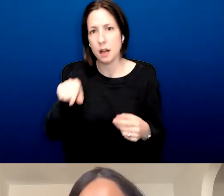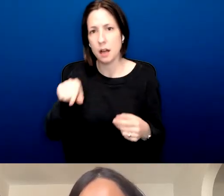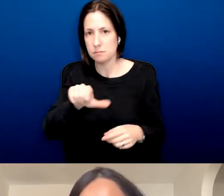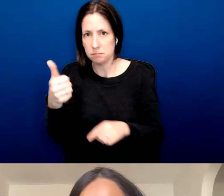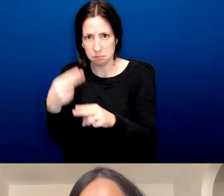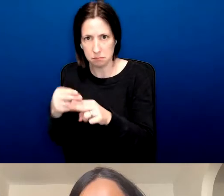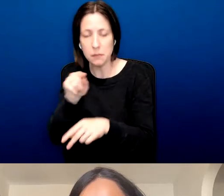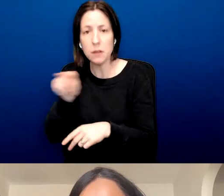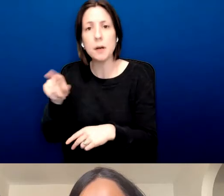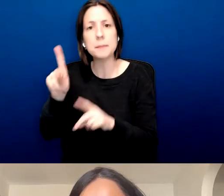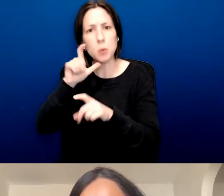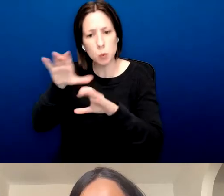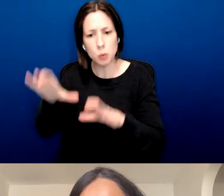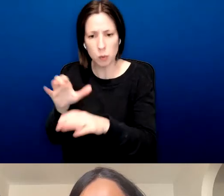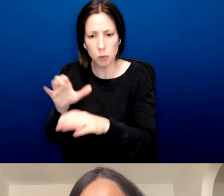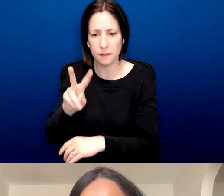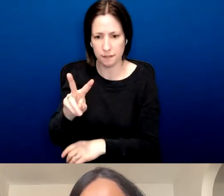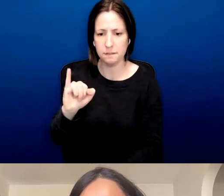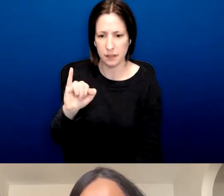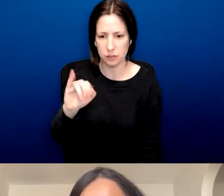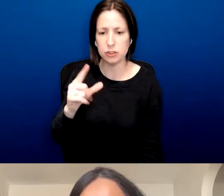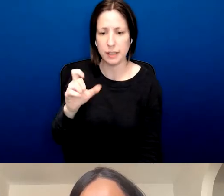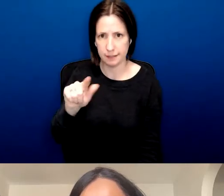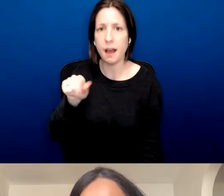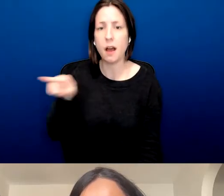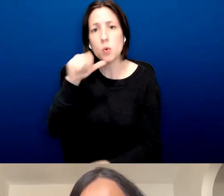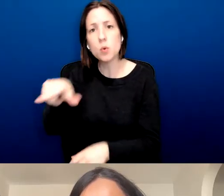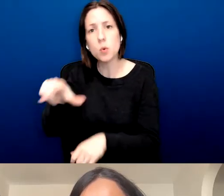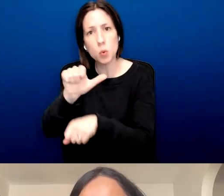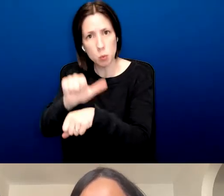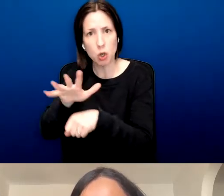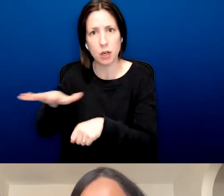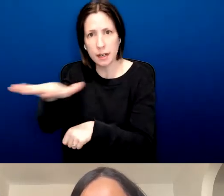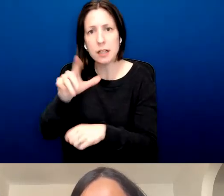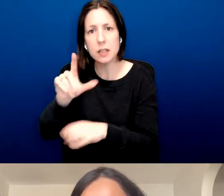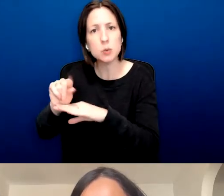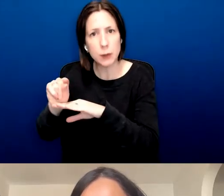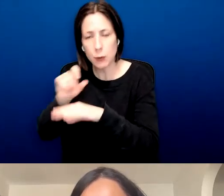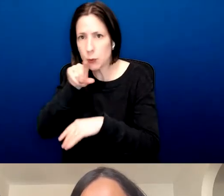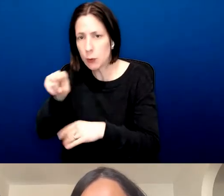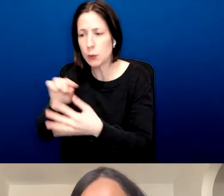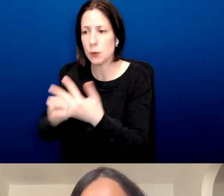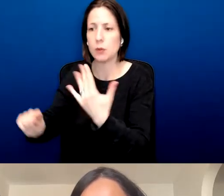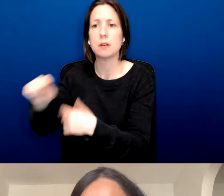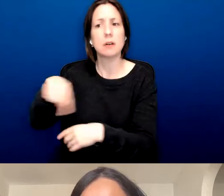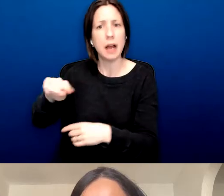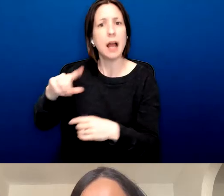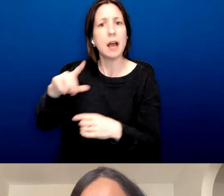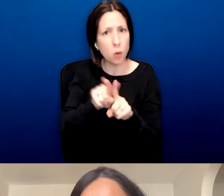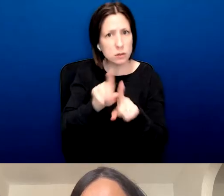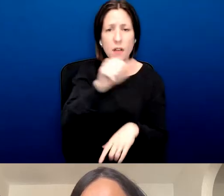Twitter spaces, but also because of work that a lot of Black Indigenous people of color are